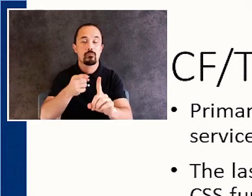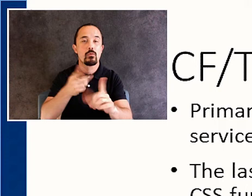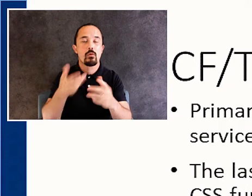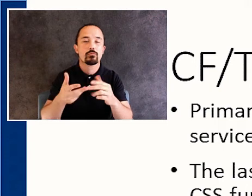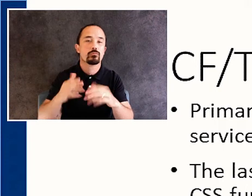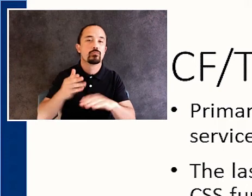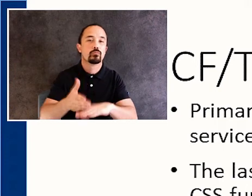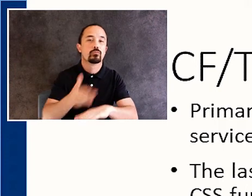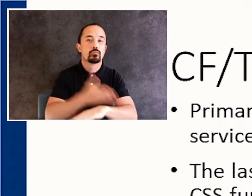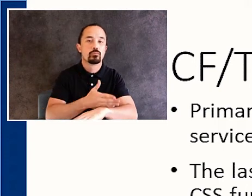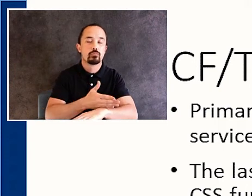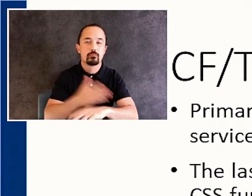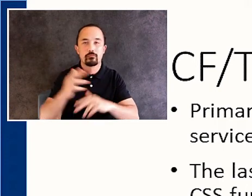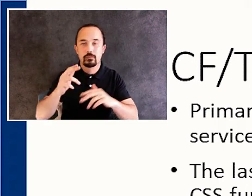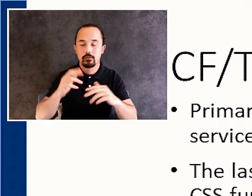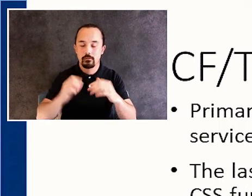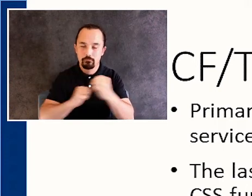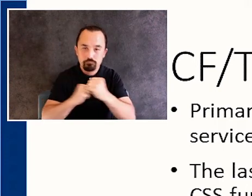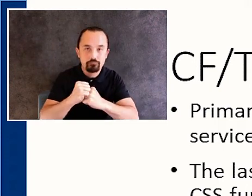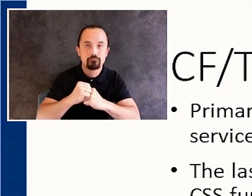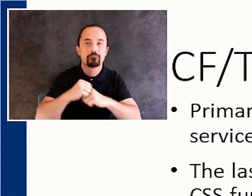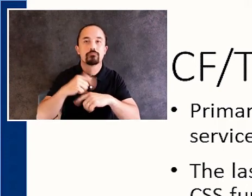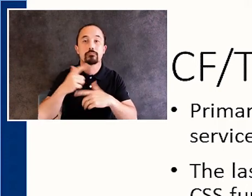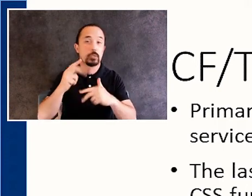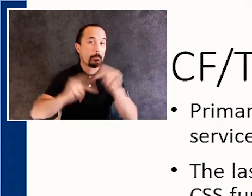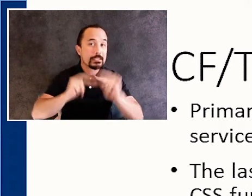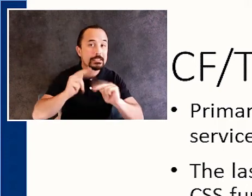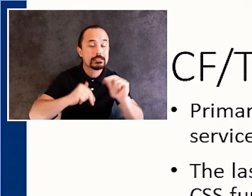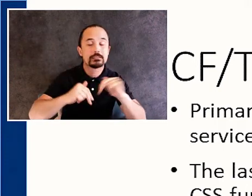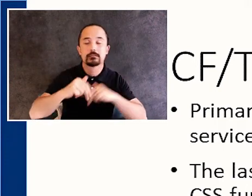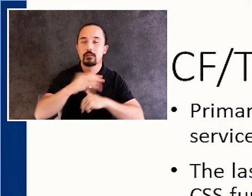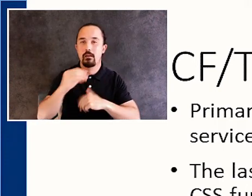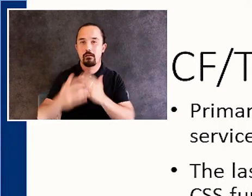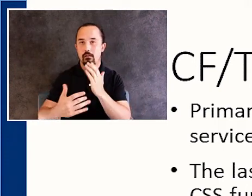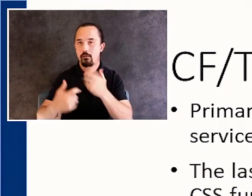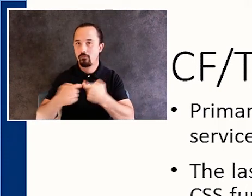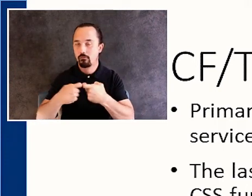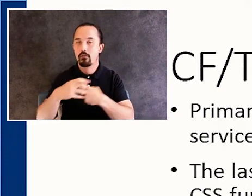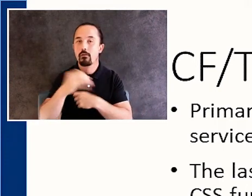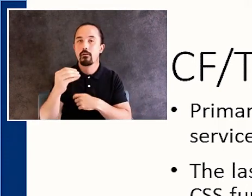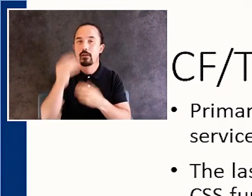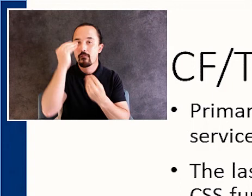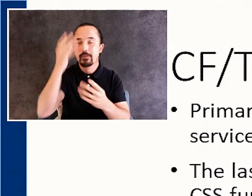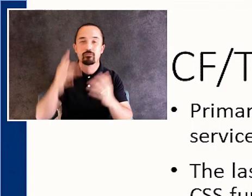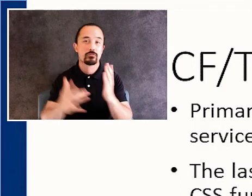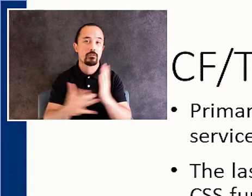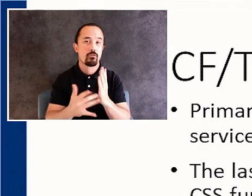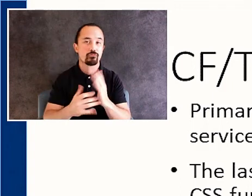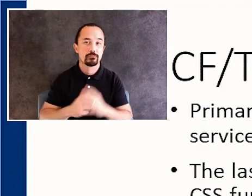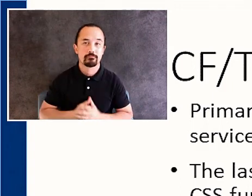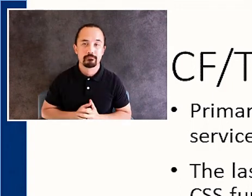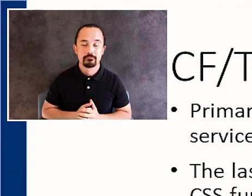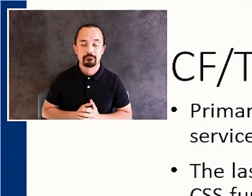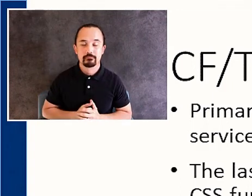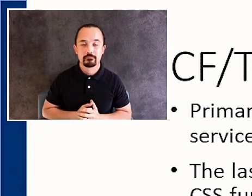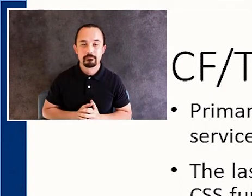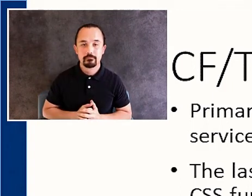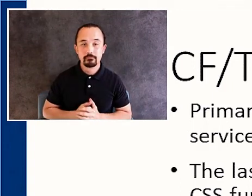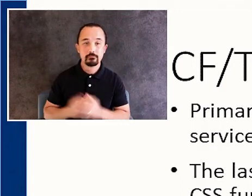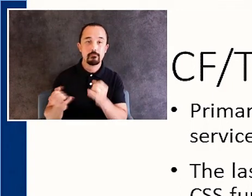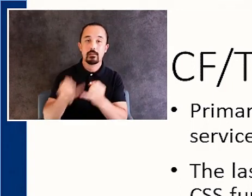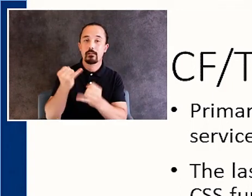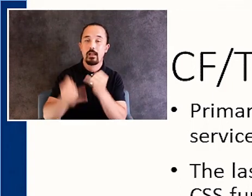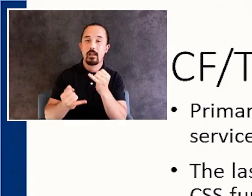health services. This includes things like buildings and our electronic and information technology. The last